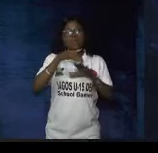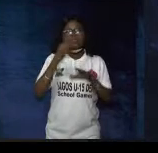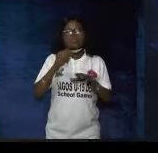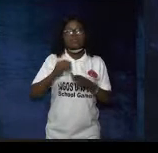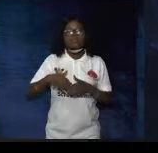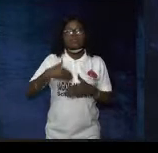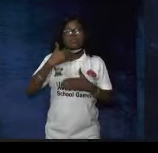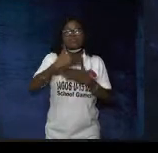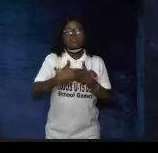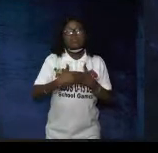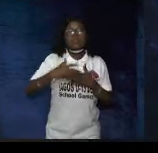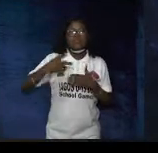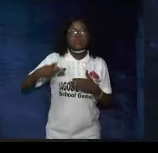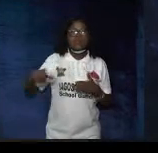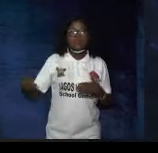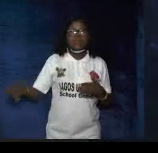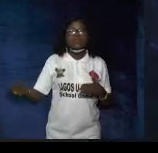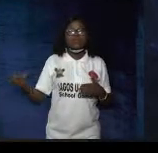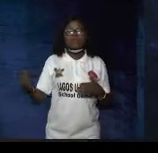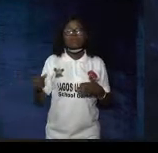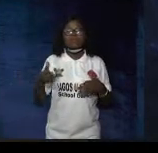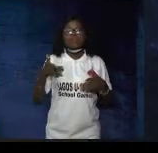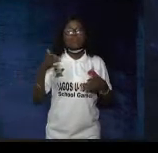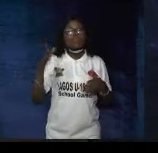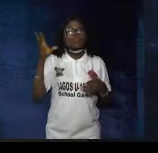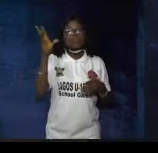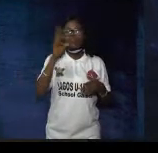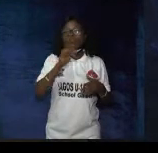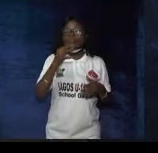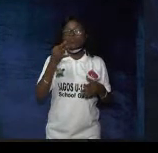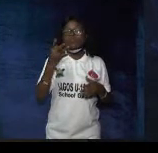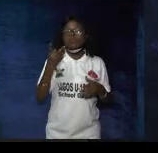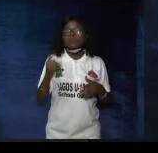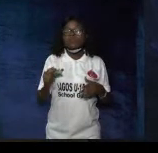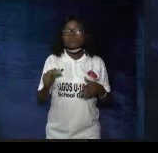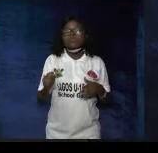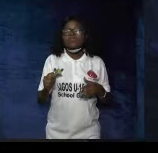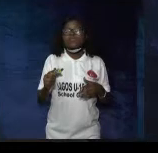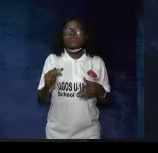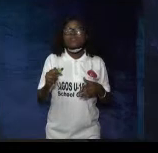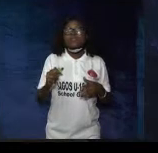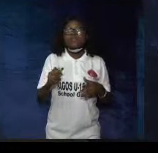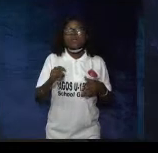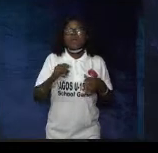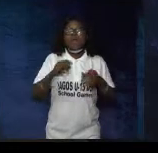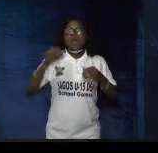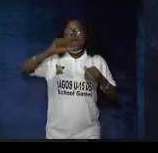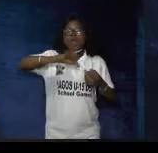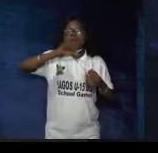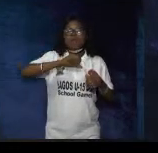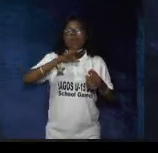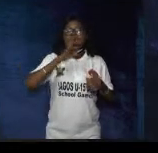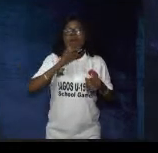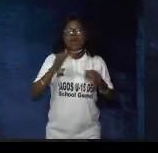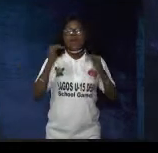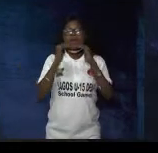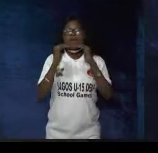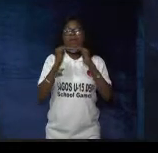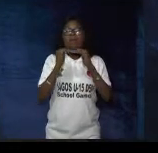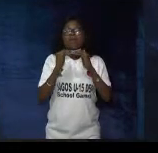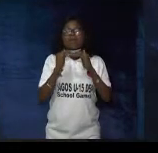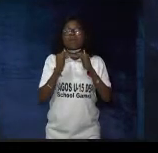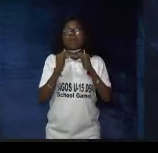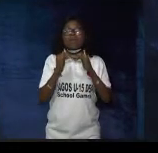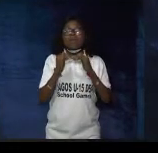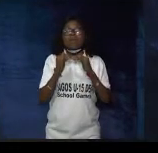property. None of the angles are equal. None of the angles are equal.